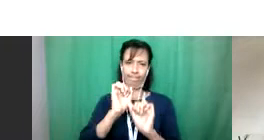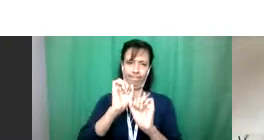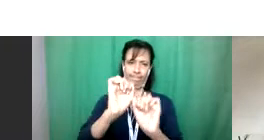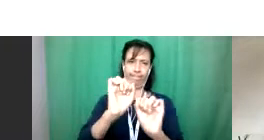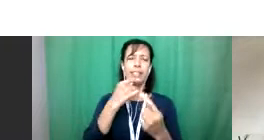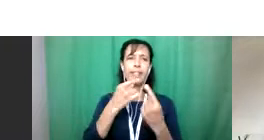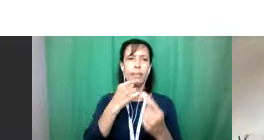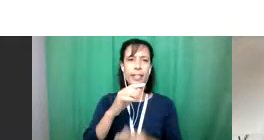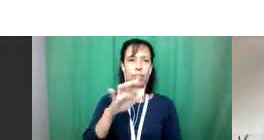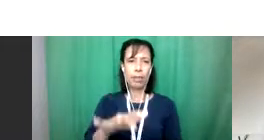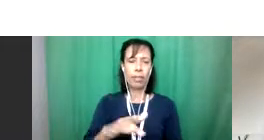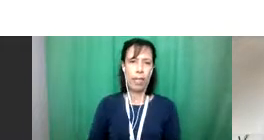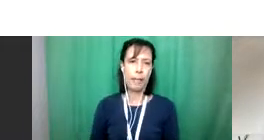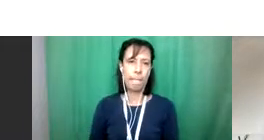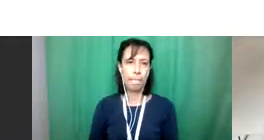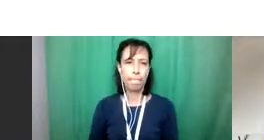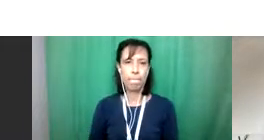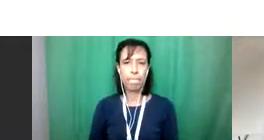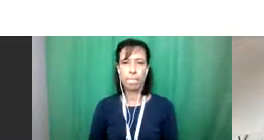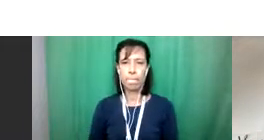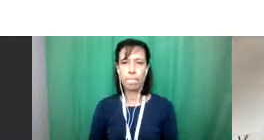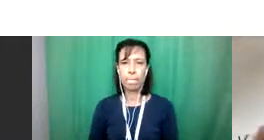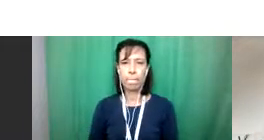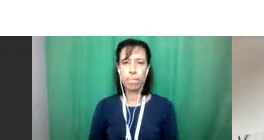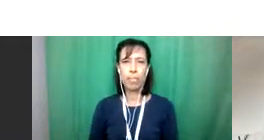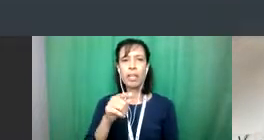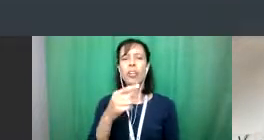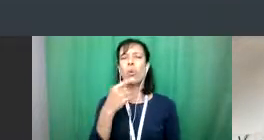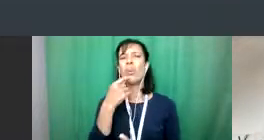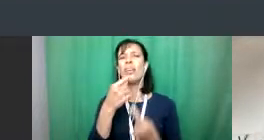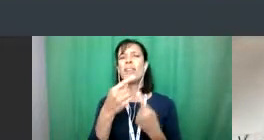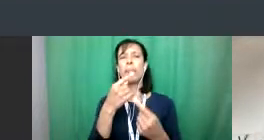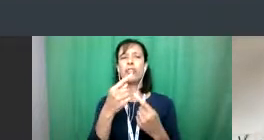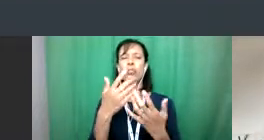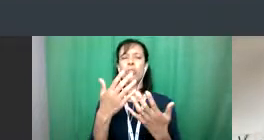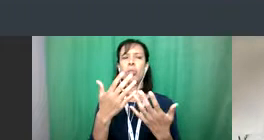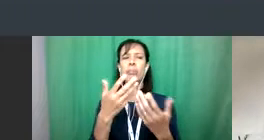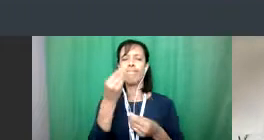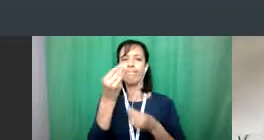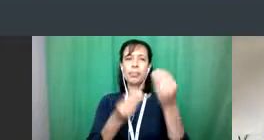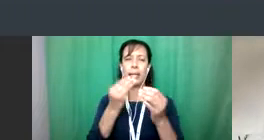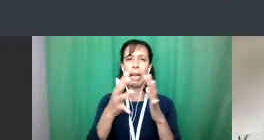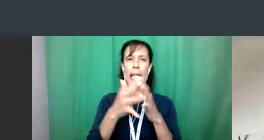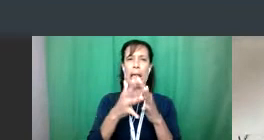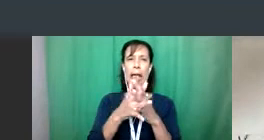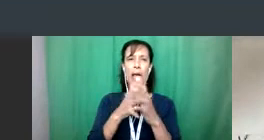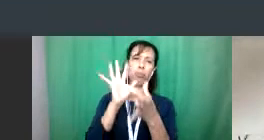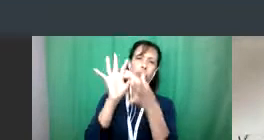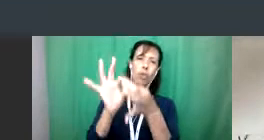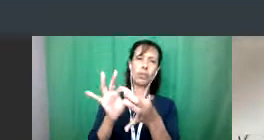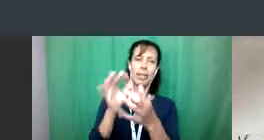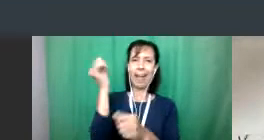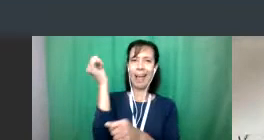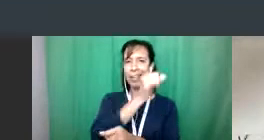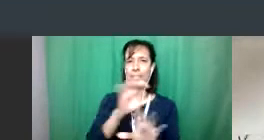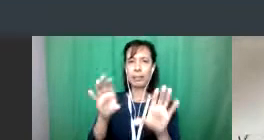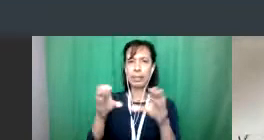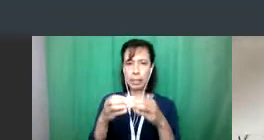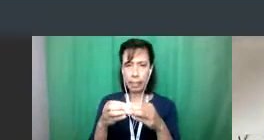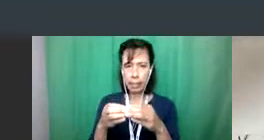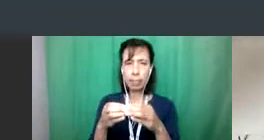There's some information about communicating with the academic team, etc., etc. So that's general module information is